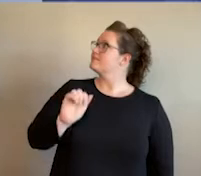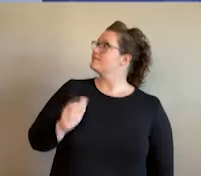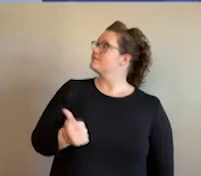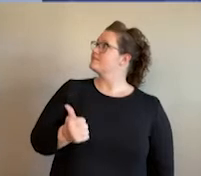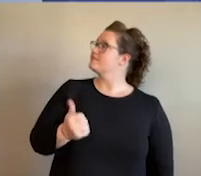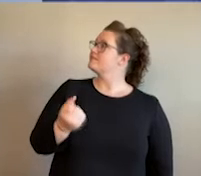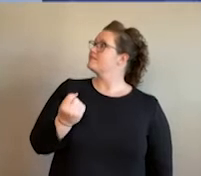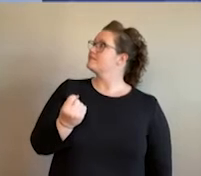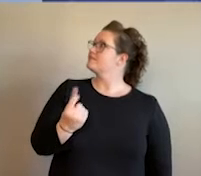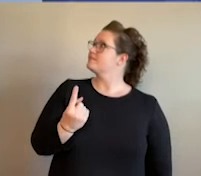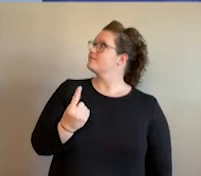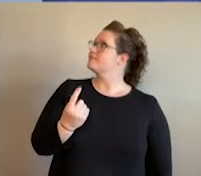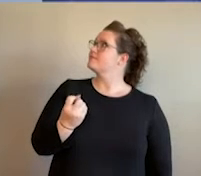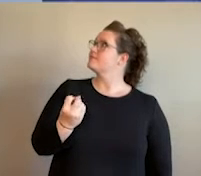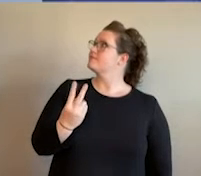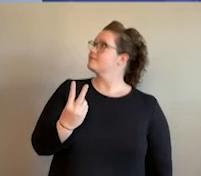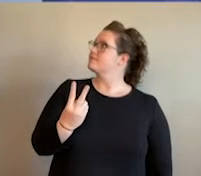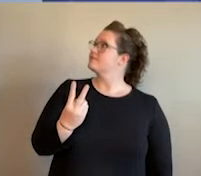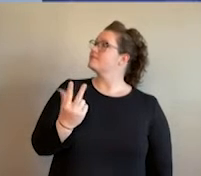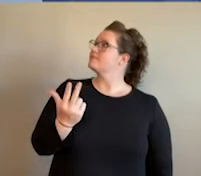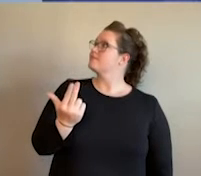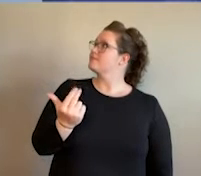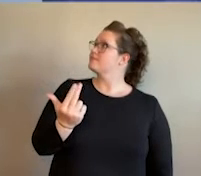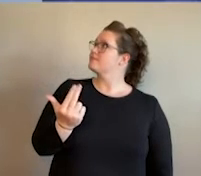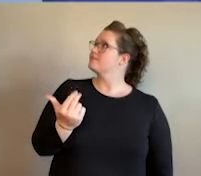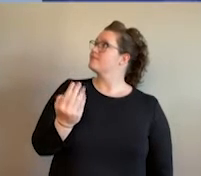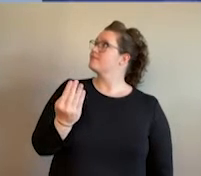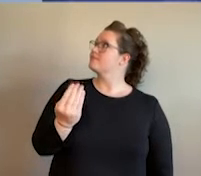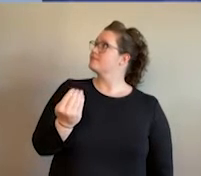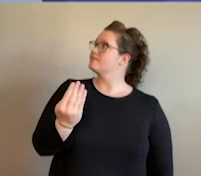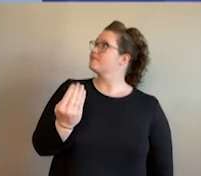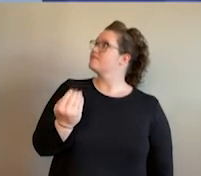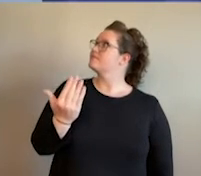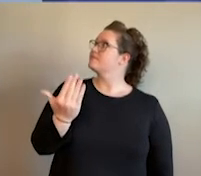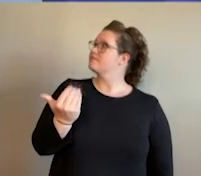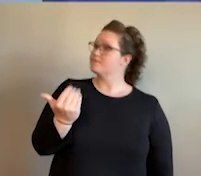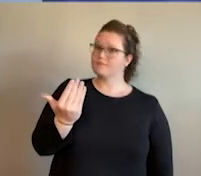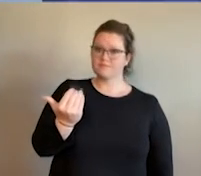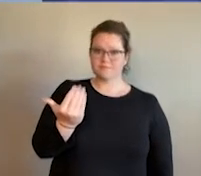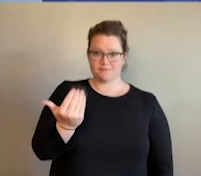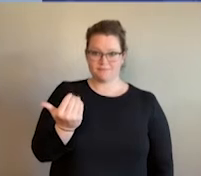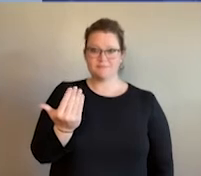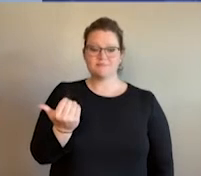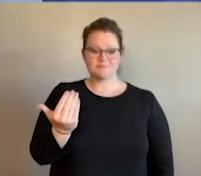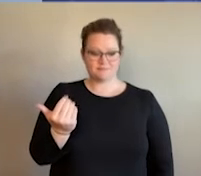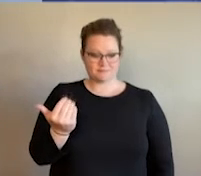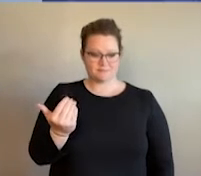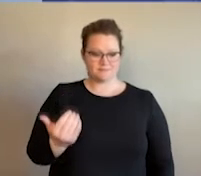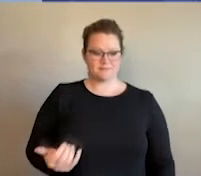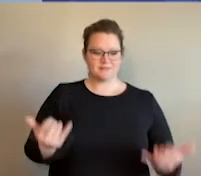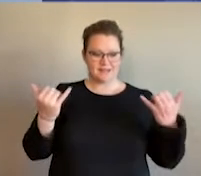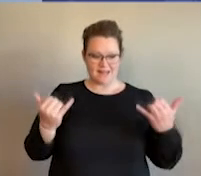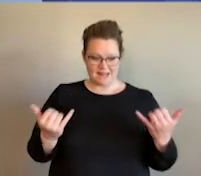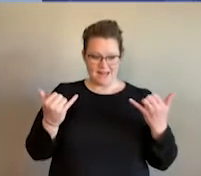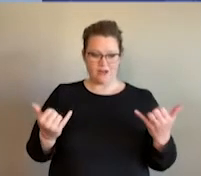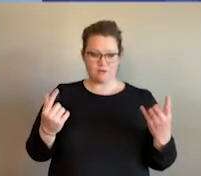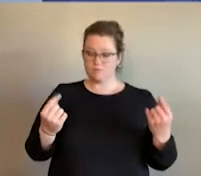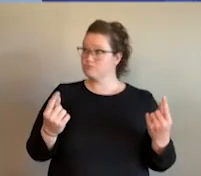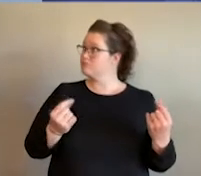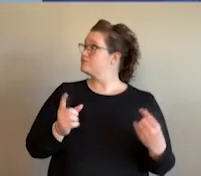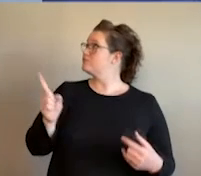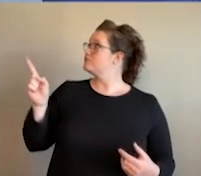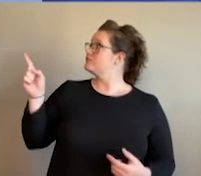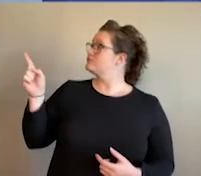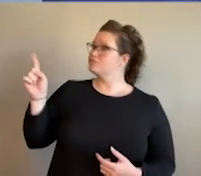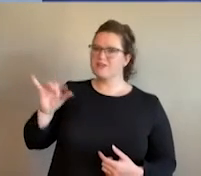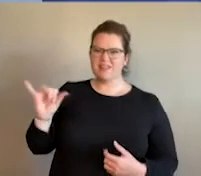9, 10, 11, 12, 13, 14, 15. Now what I want you to do is grab your